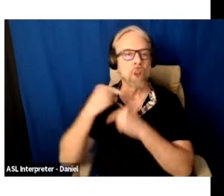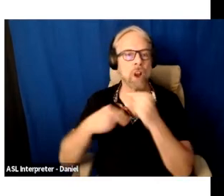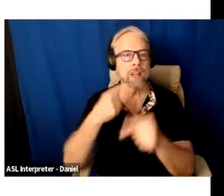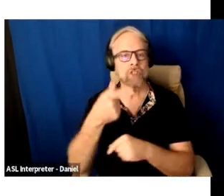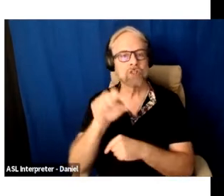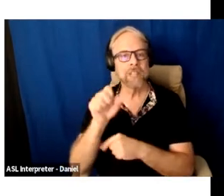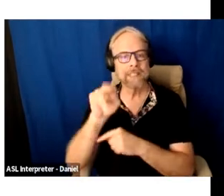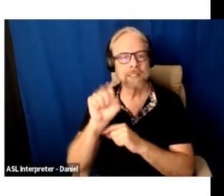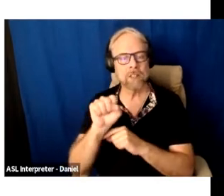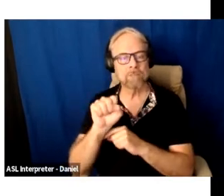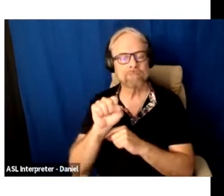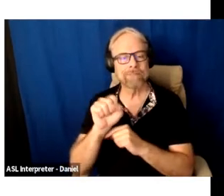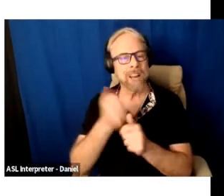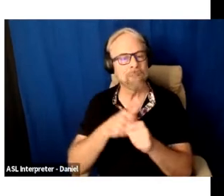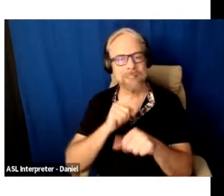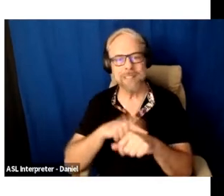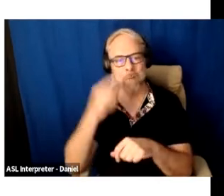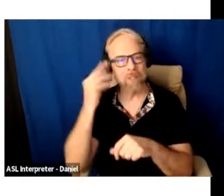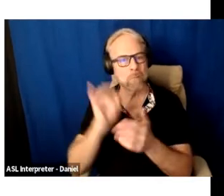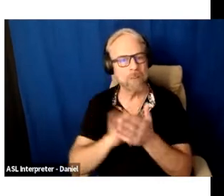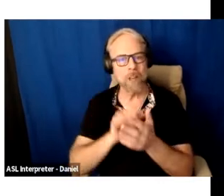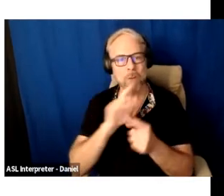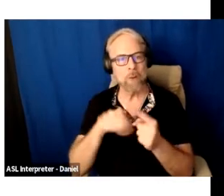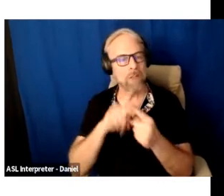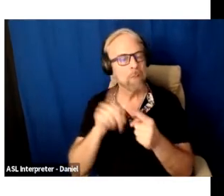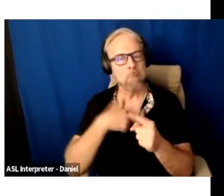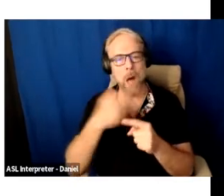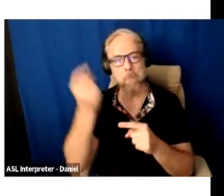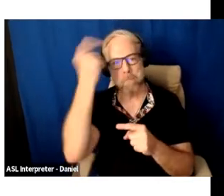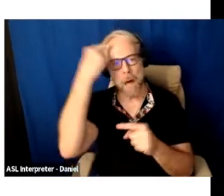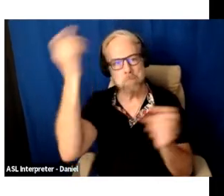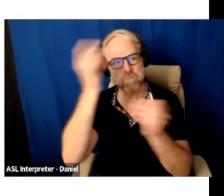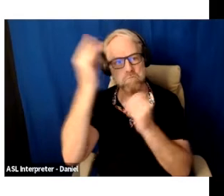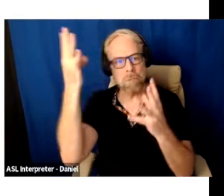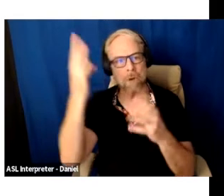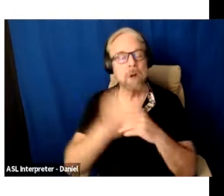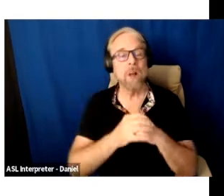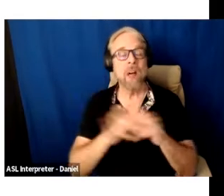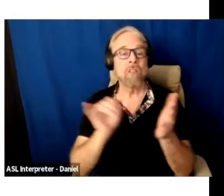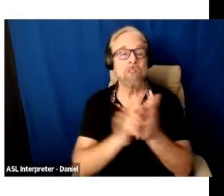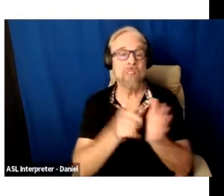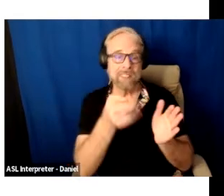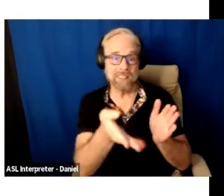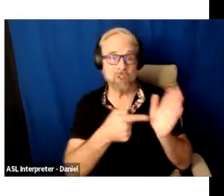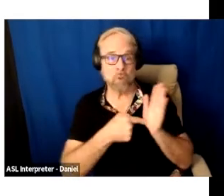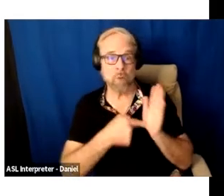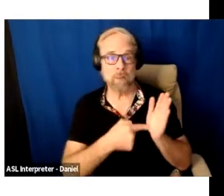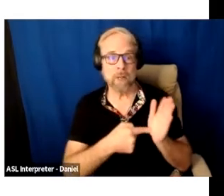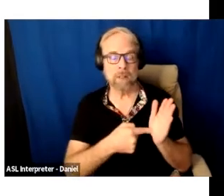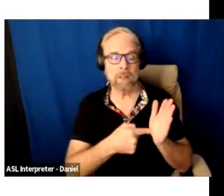about this or talk about it, it just blows my mind. This is actually a representation